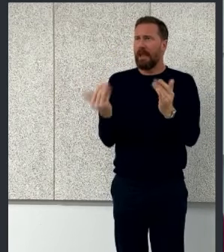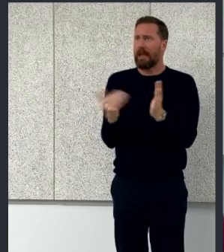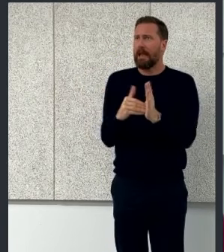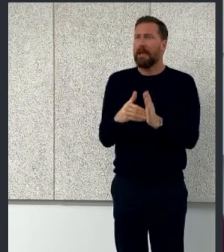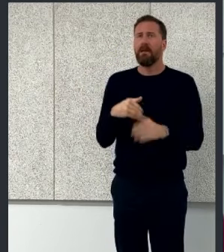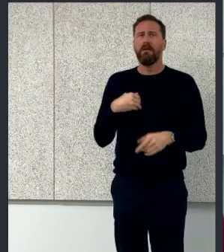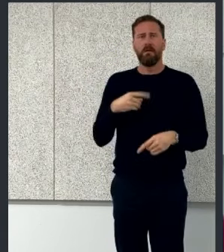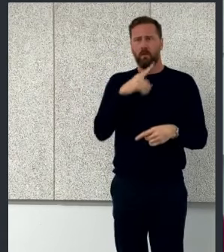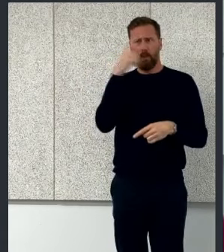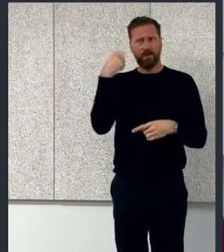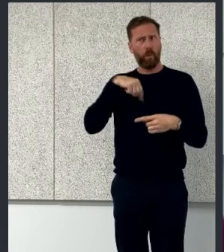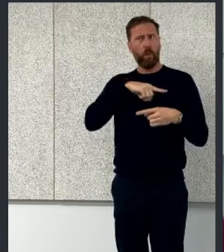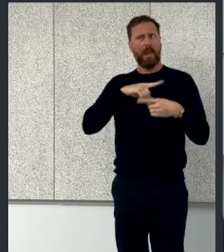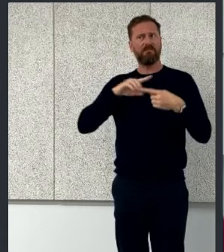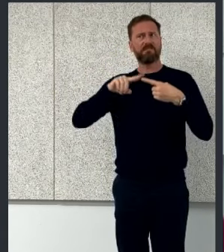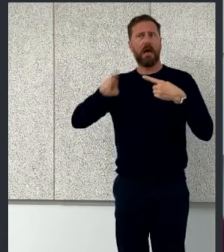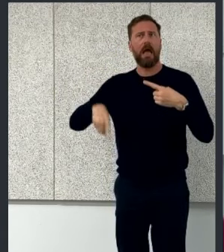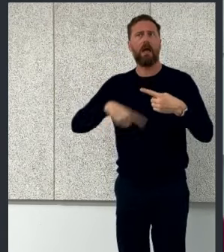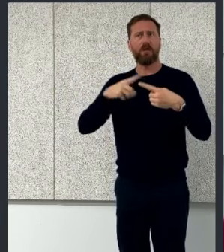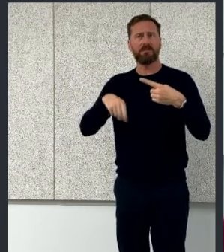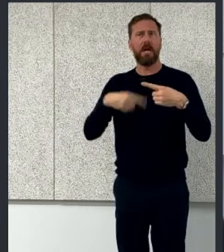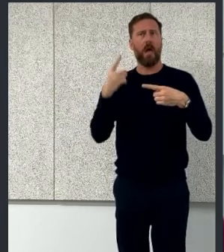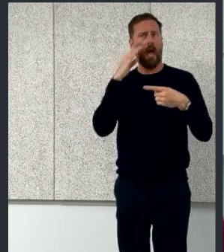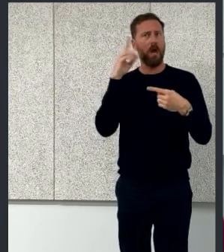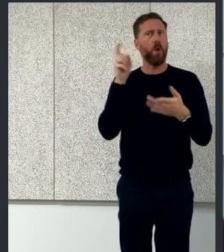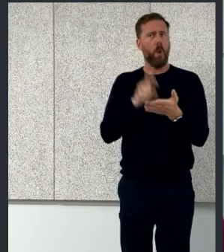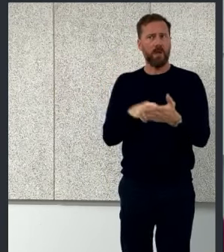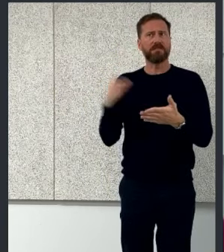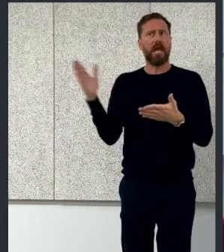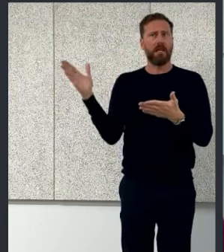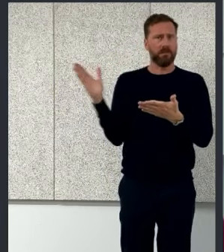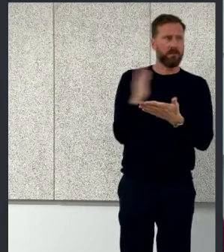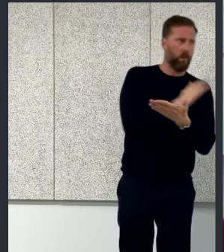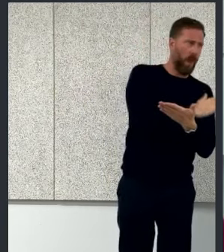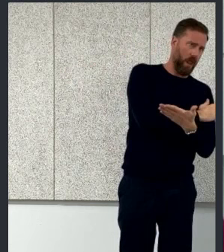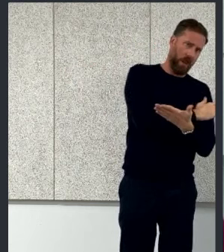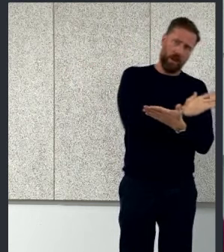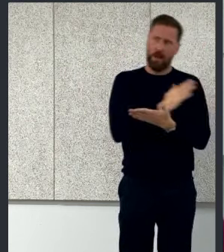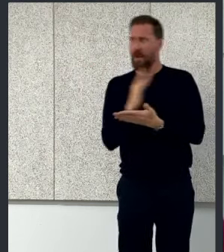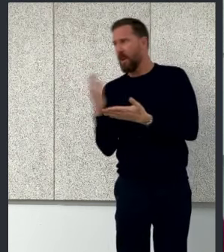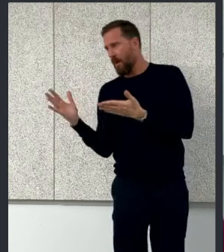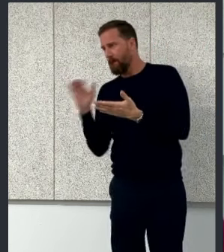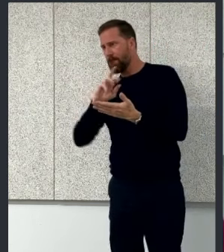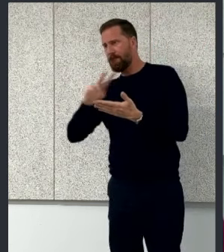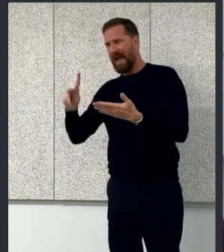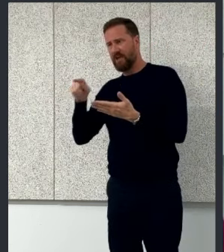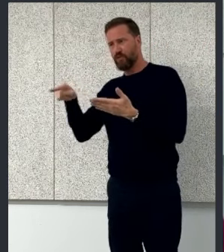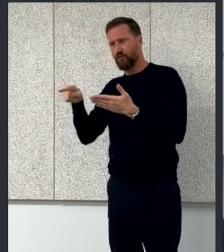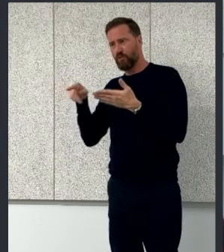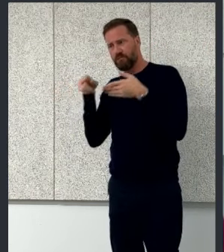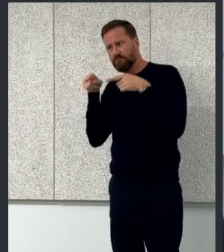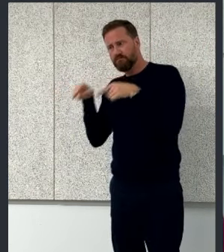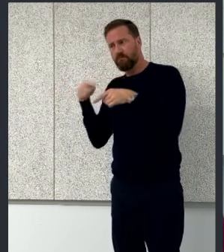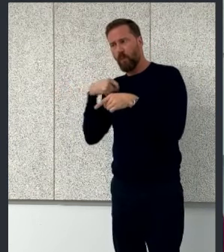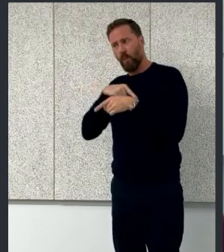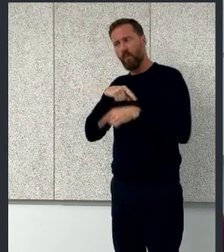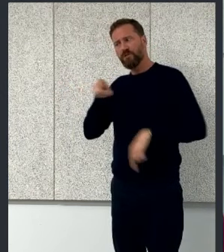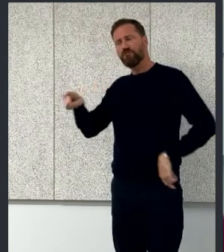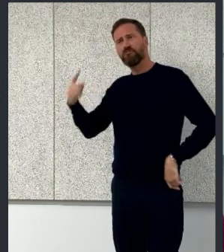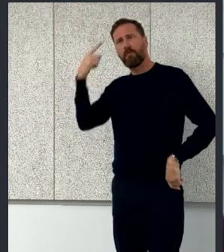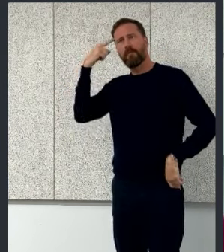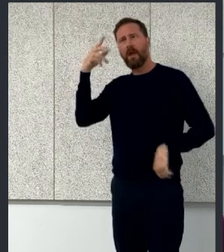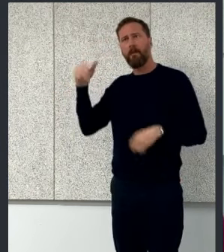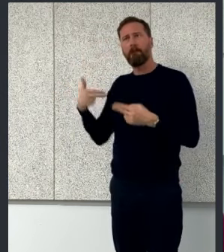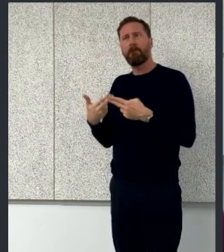conversations, the cycle is like back to needing to think about if we're